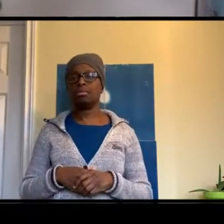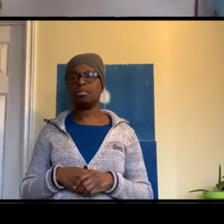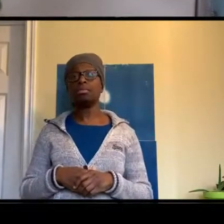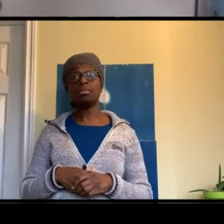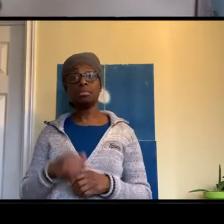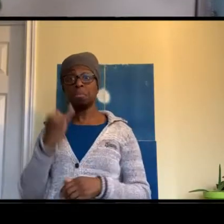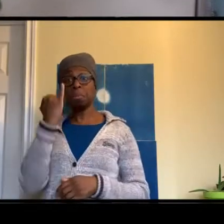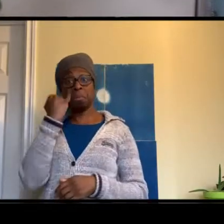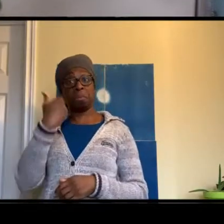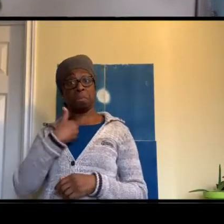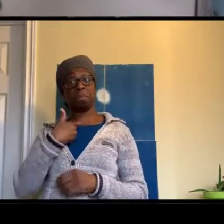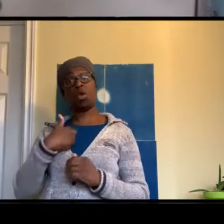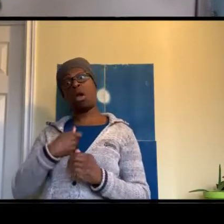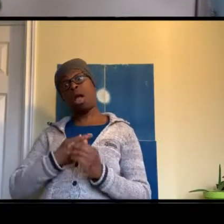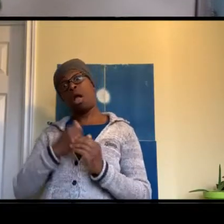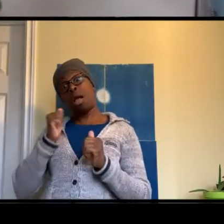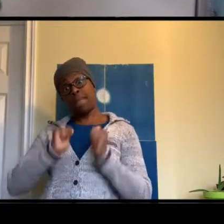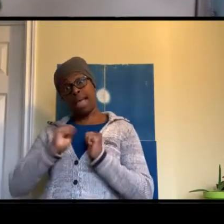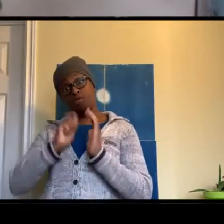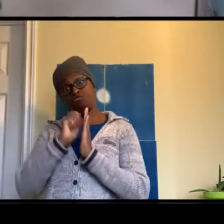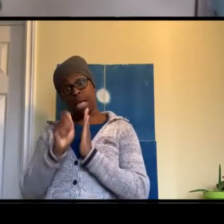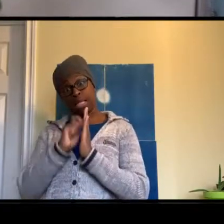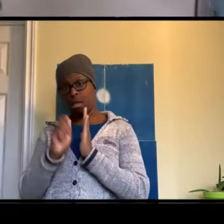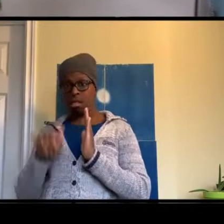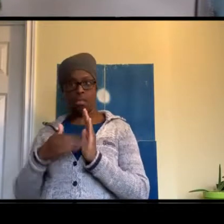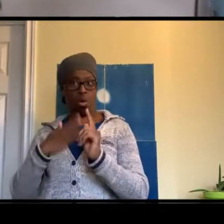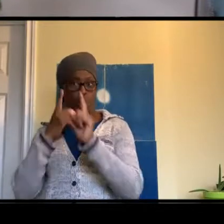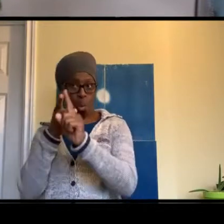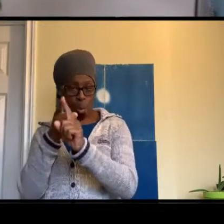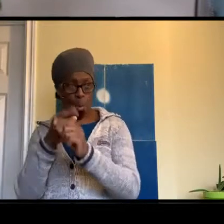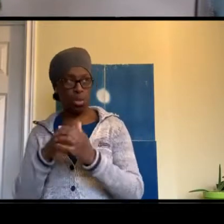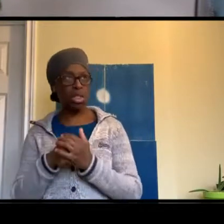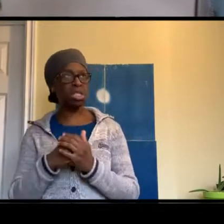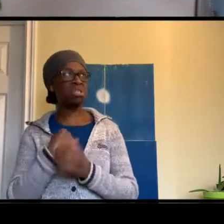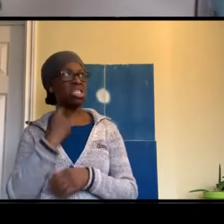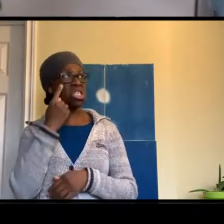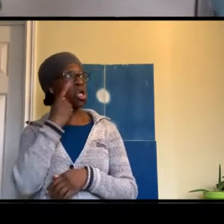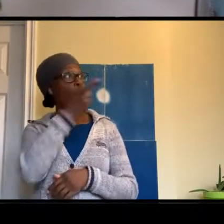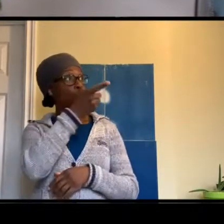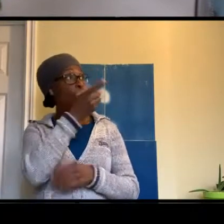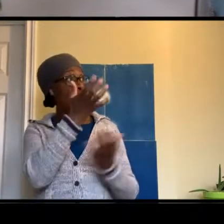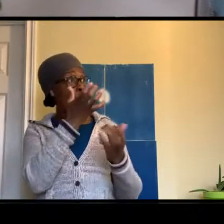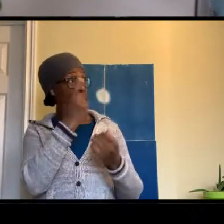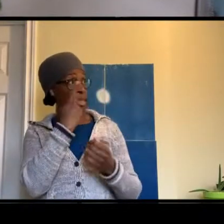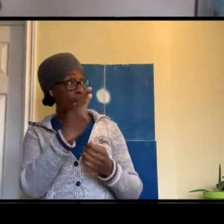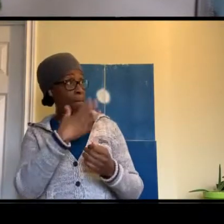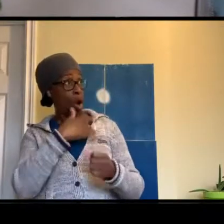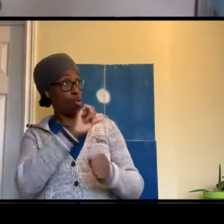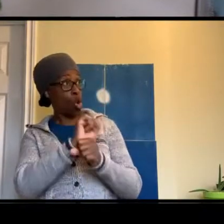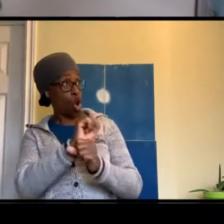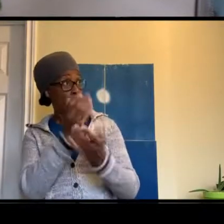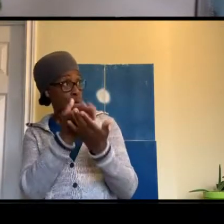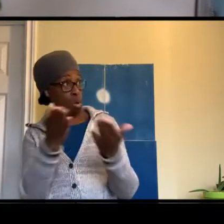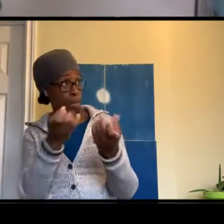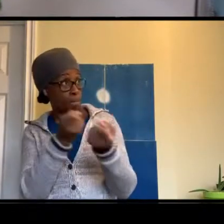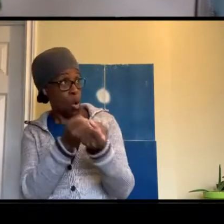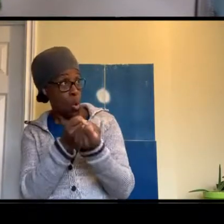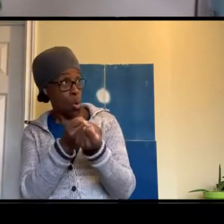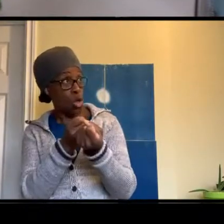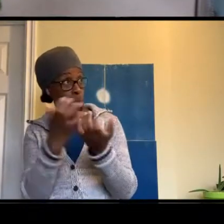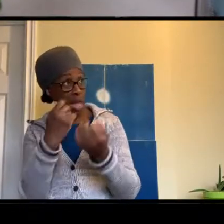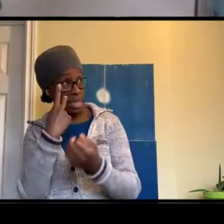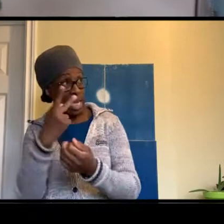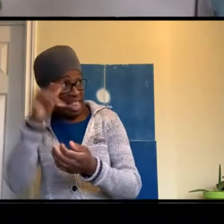it's better for you to give an excerpt of the actual work that you're asking for funding for versus a piece of work that you've